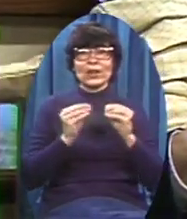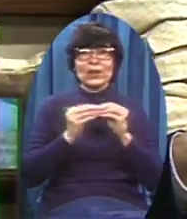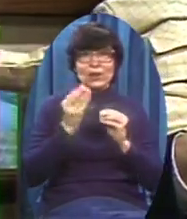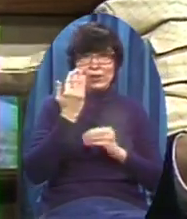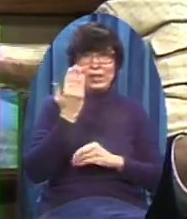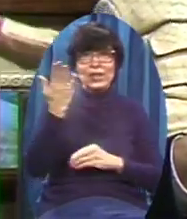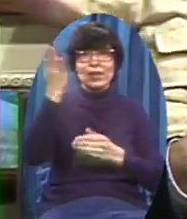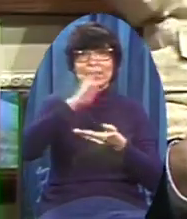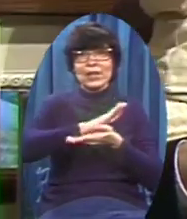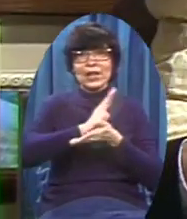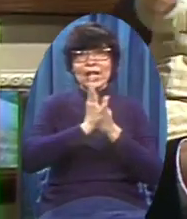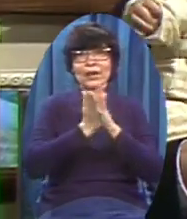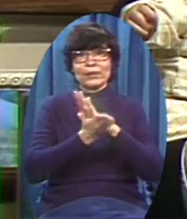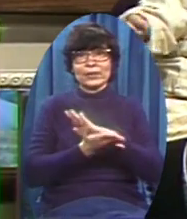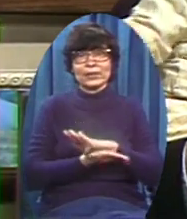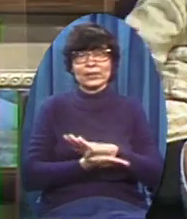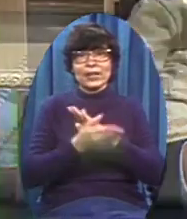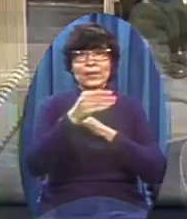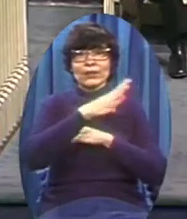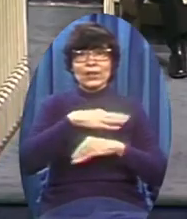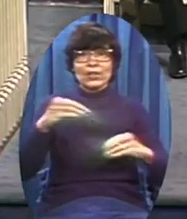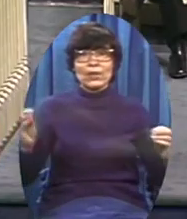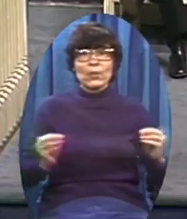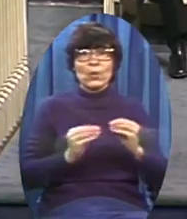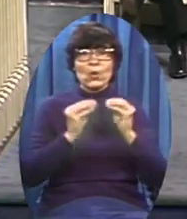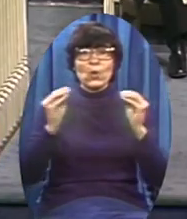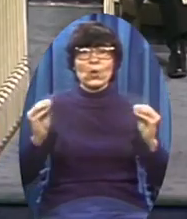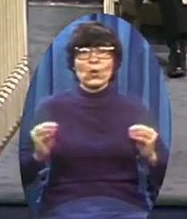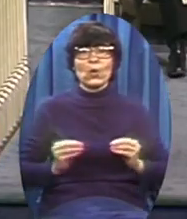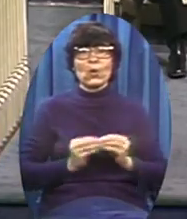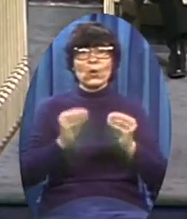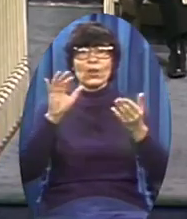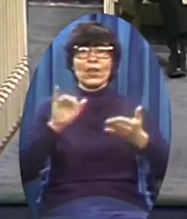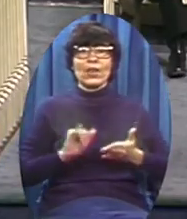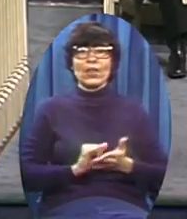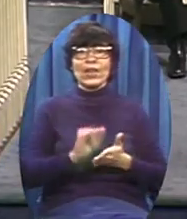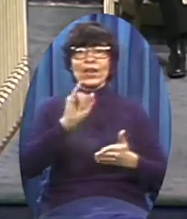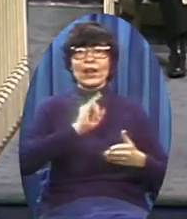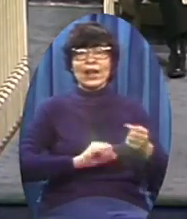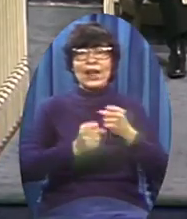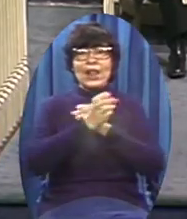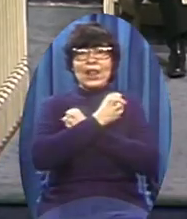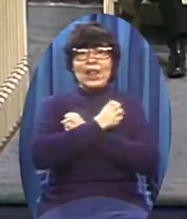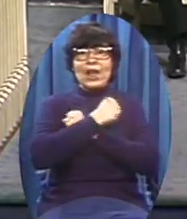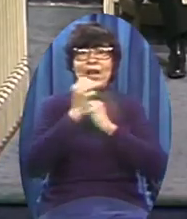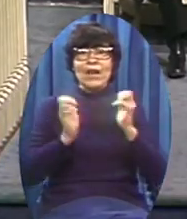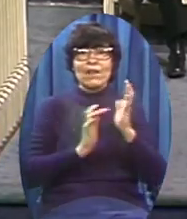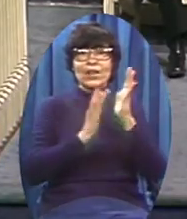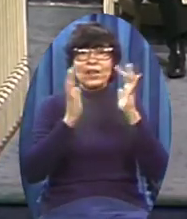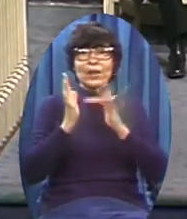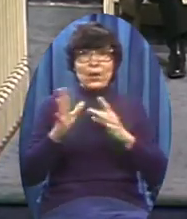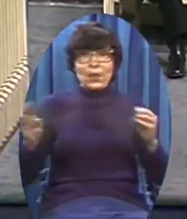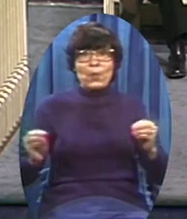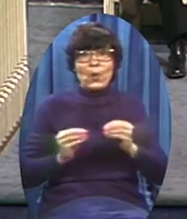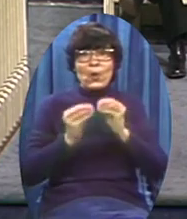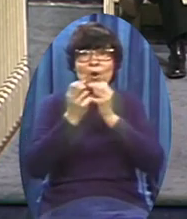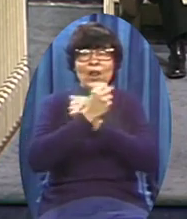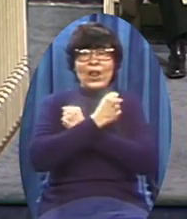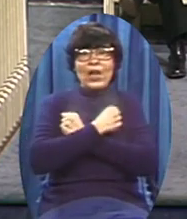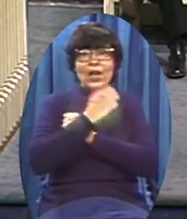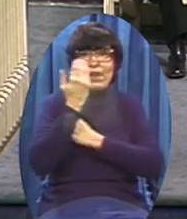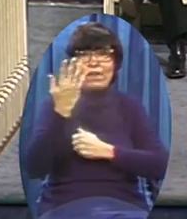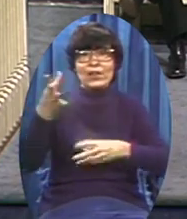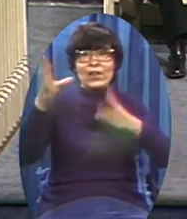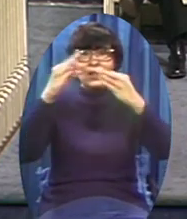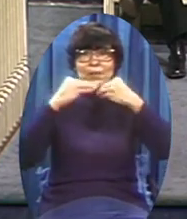sweeter he grows, and the more that I love him, more love